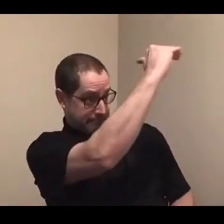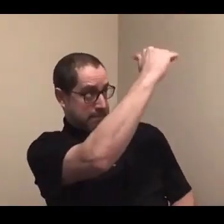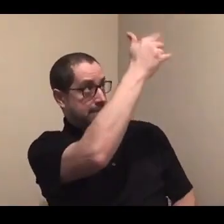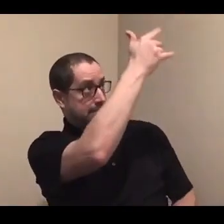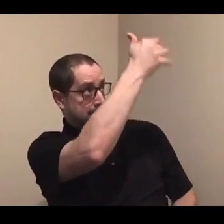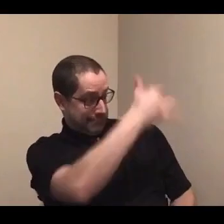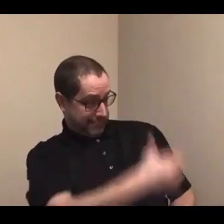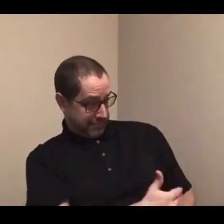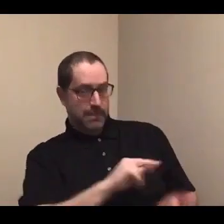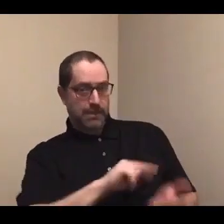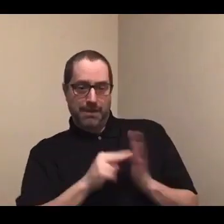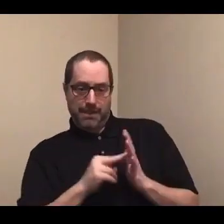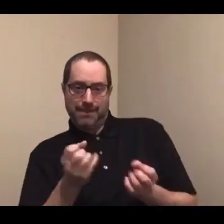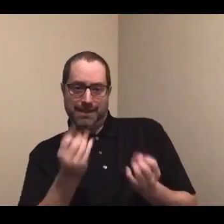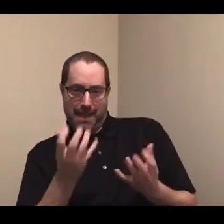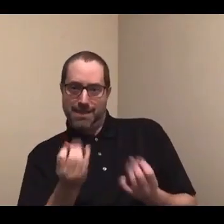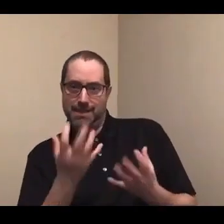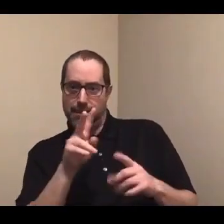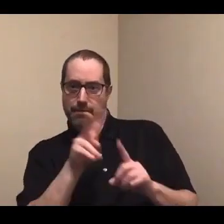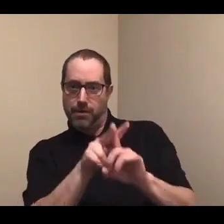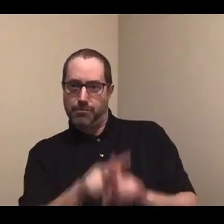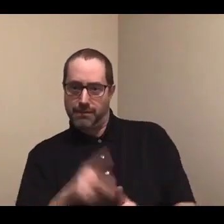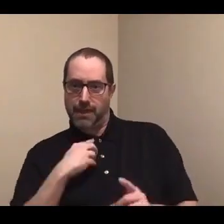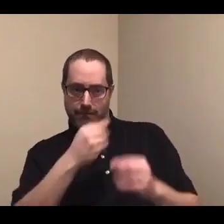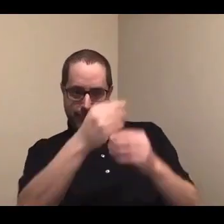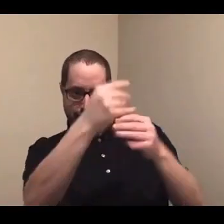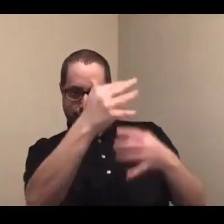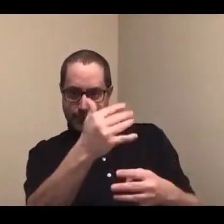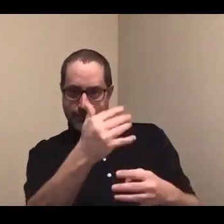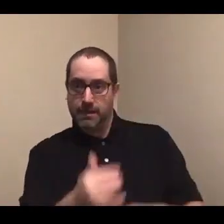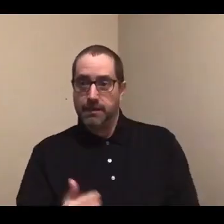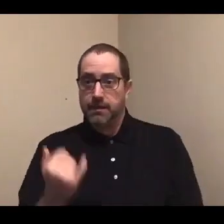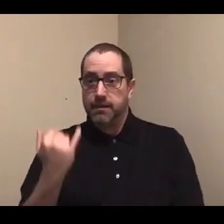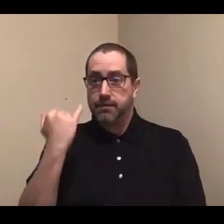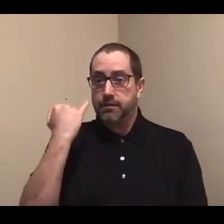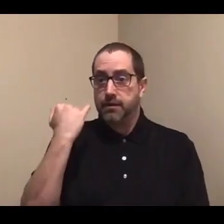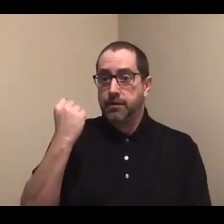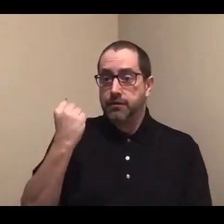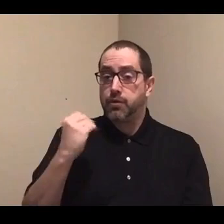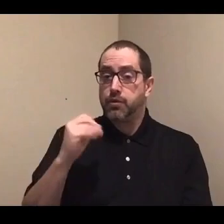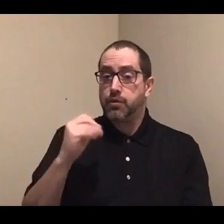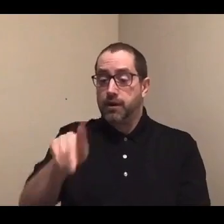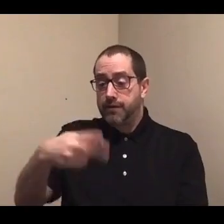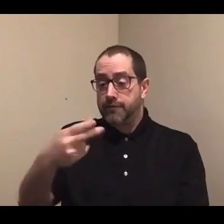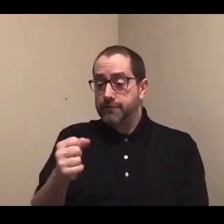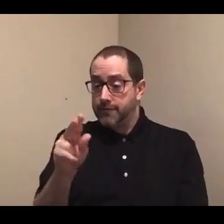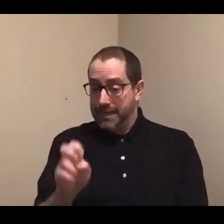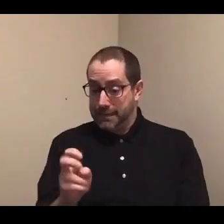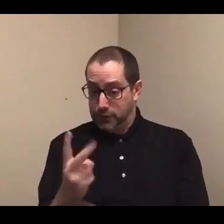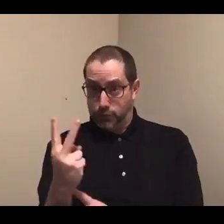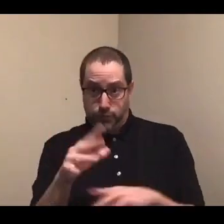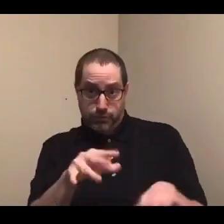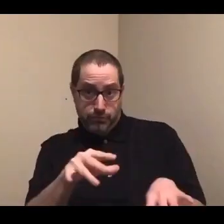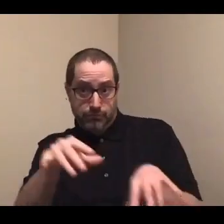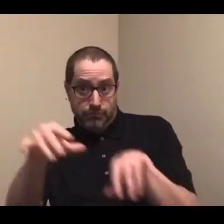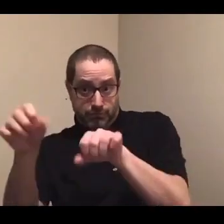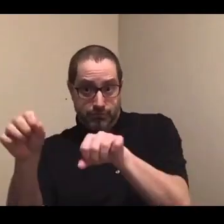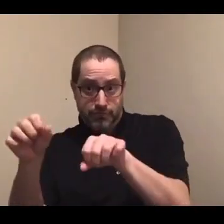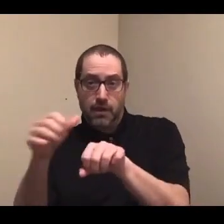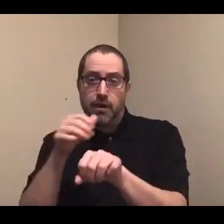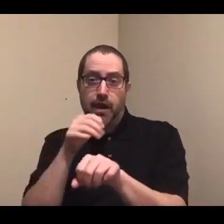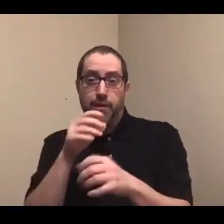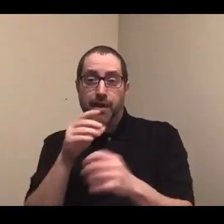different locations of clinics that we plan to offer as we roll into phase 2 and as vaccine supplies continue to increase. So